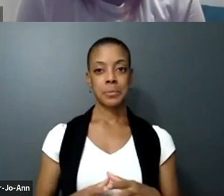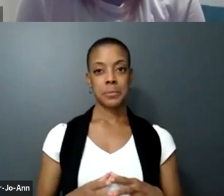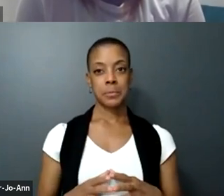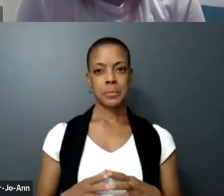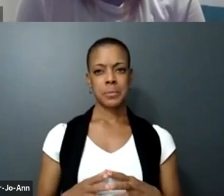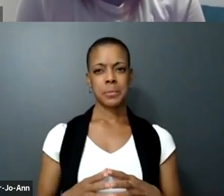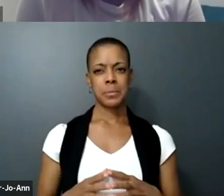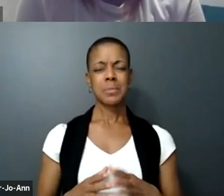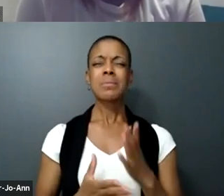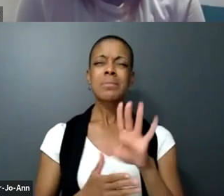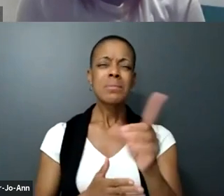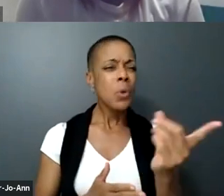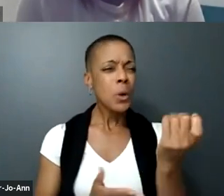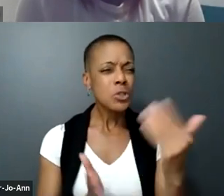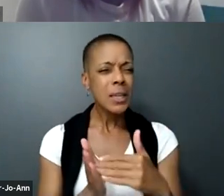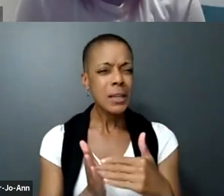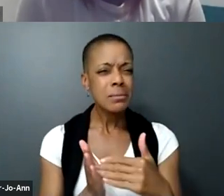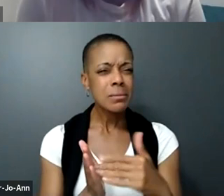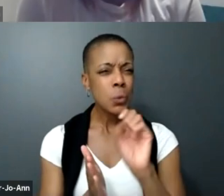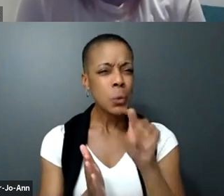Sorry, what was the exact question again?